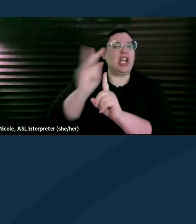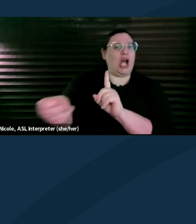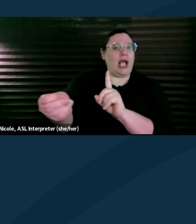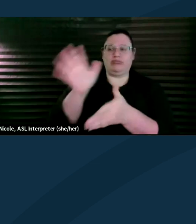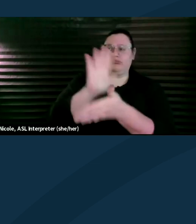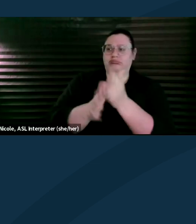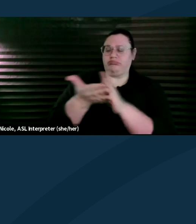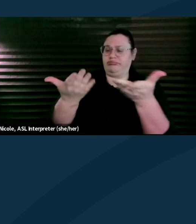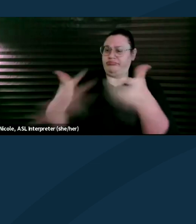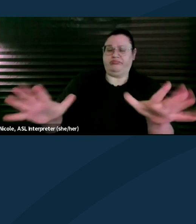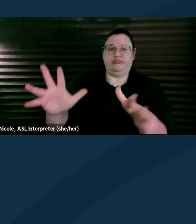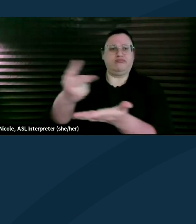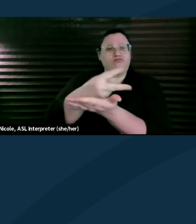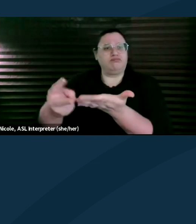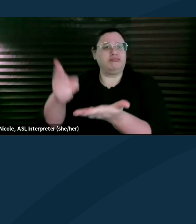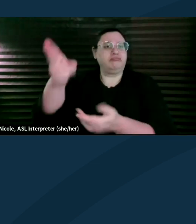get back up again.